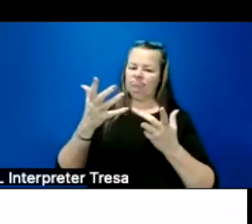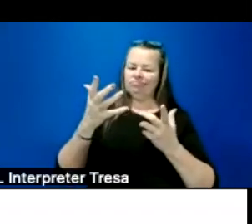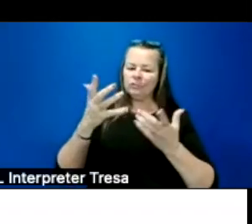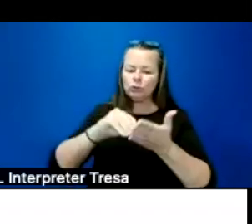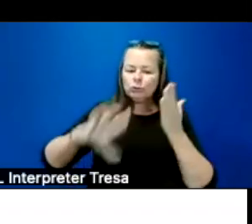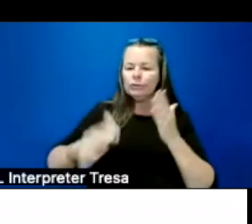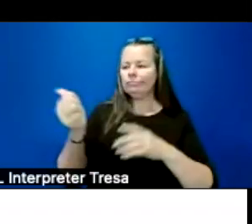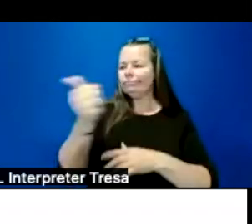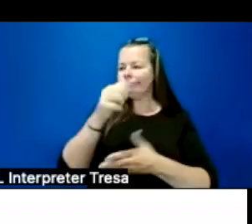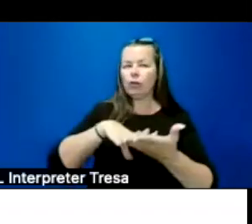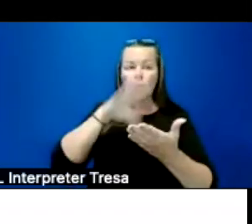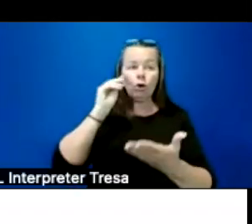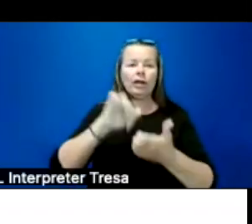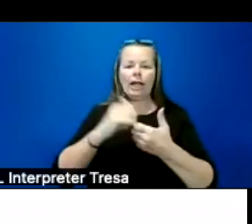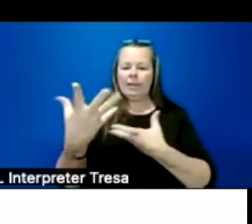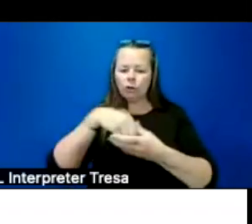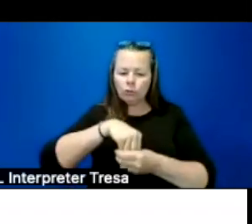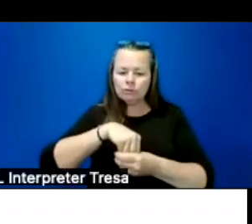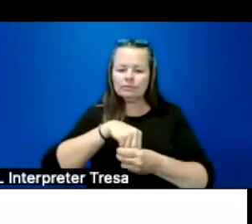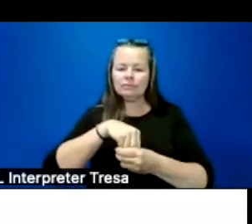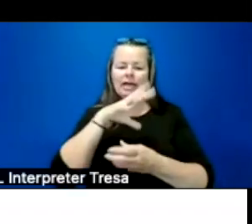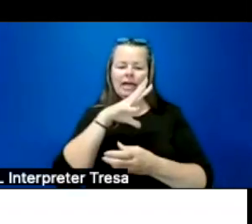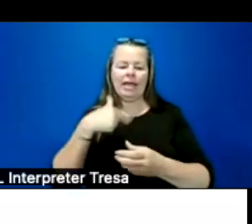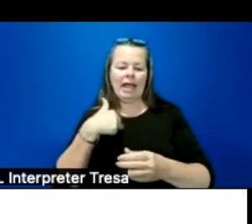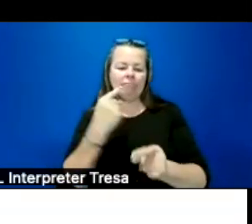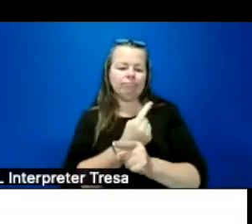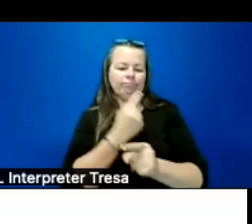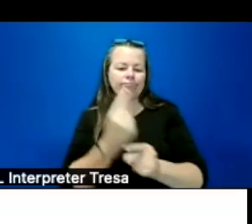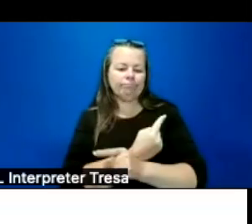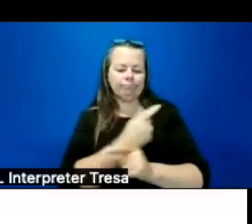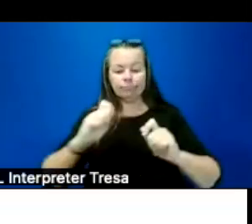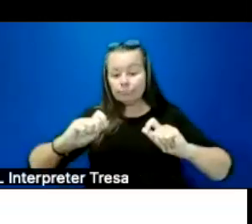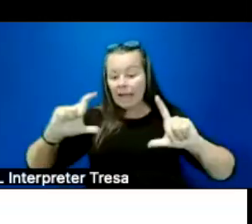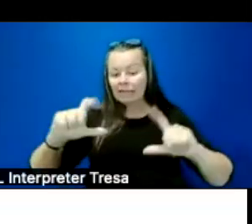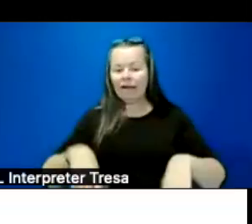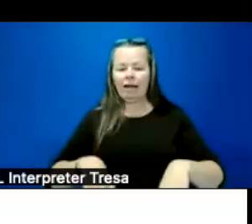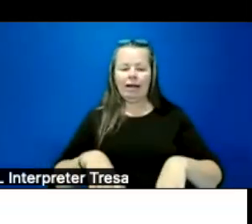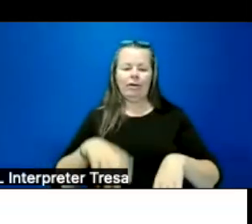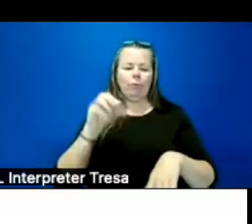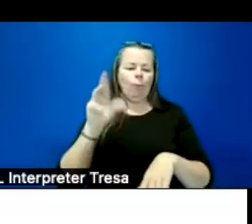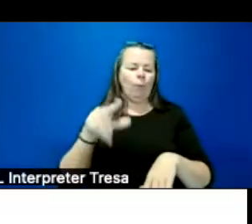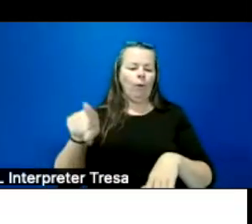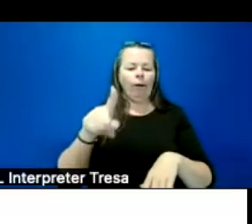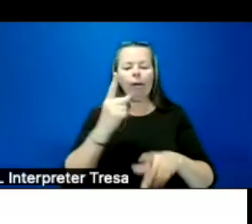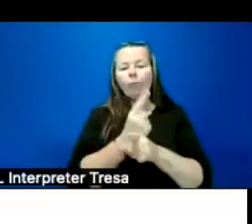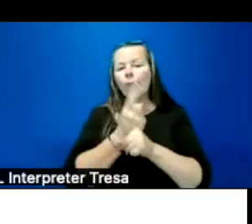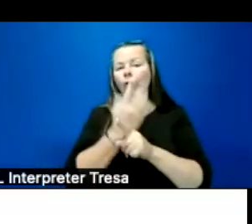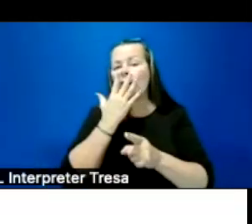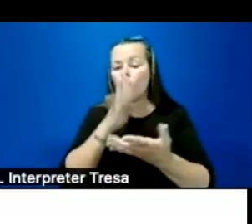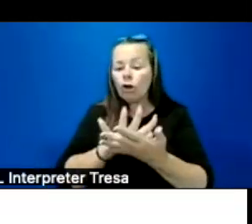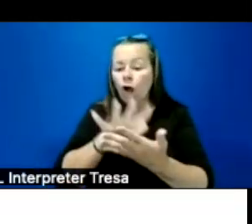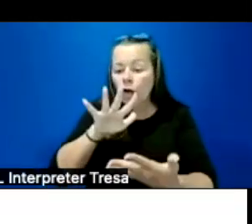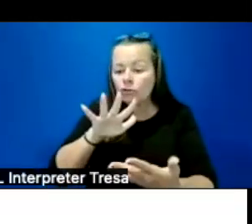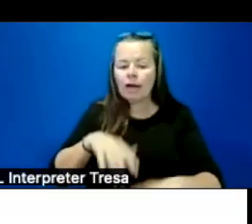that they have proper color contrast so that the text can be read, but also, like, it goes beyond that.